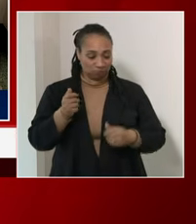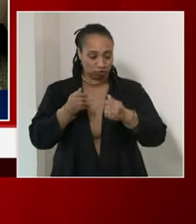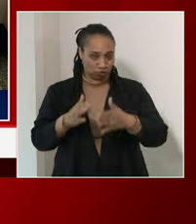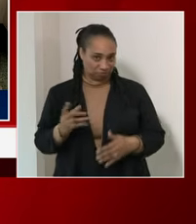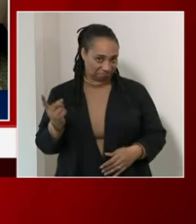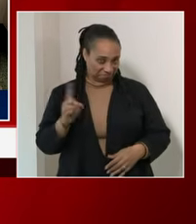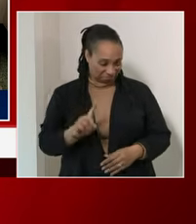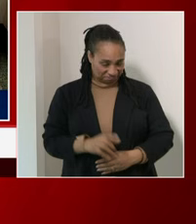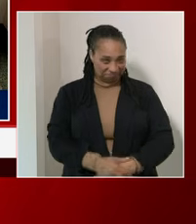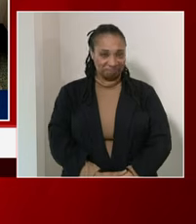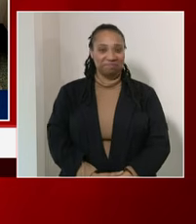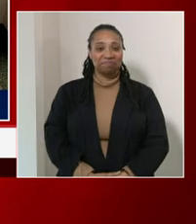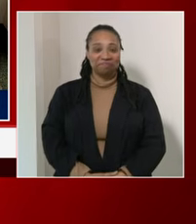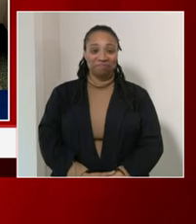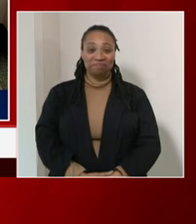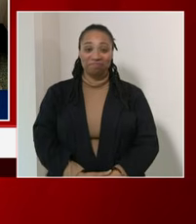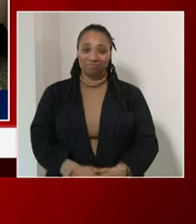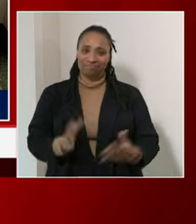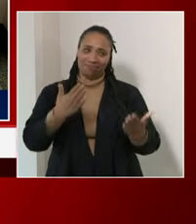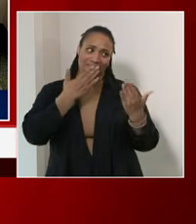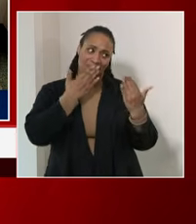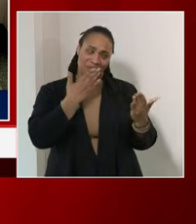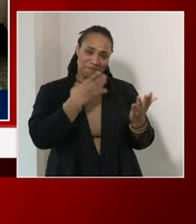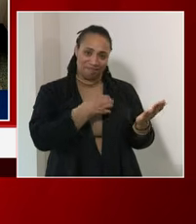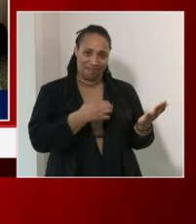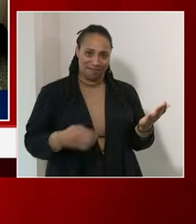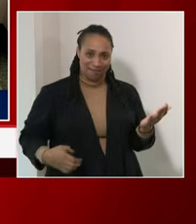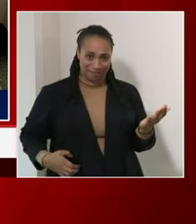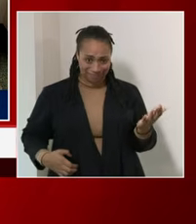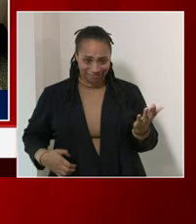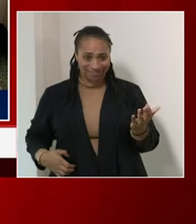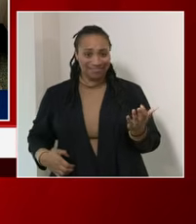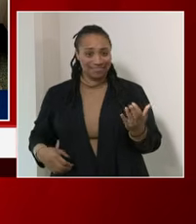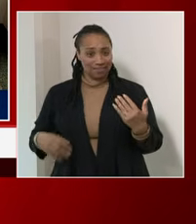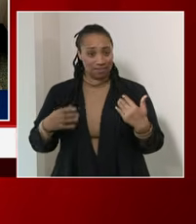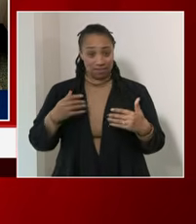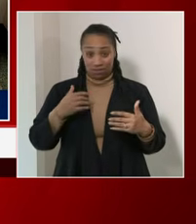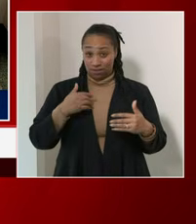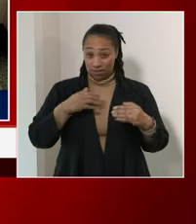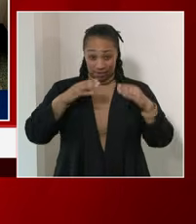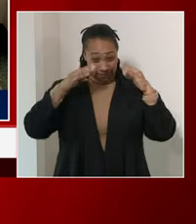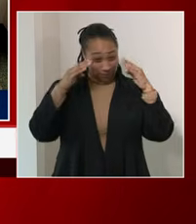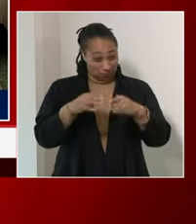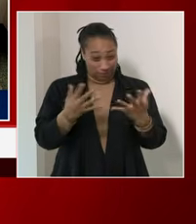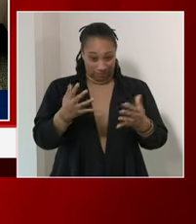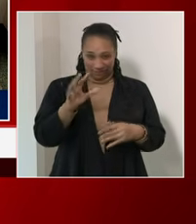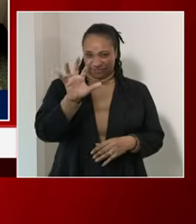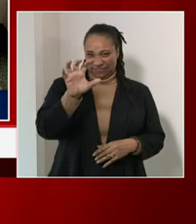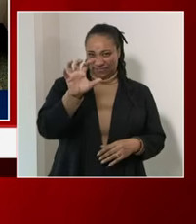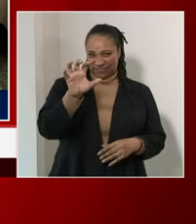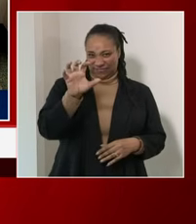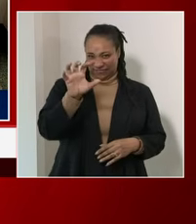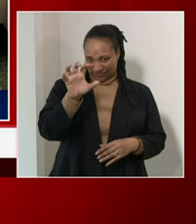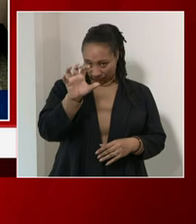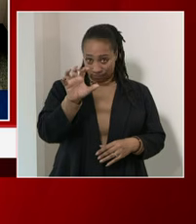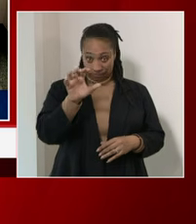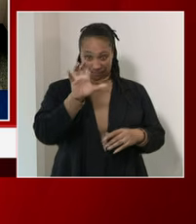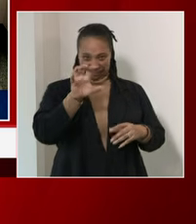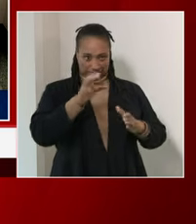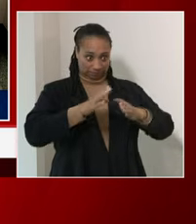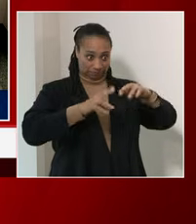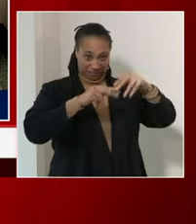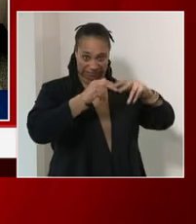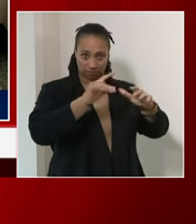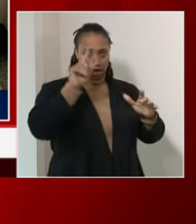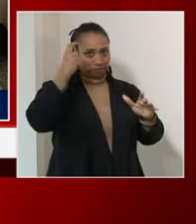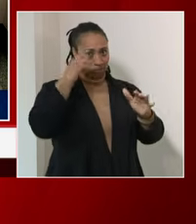includes approximately 500 district government facilities. And the way that we've thought about this storm and this cold weather streak is